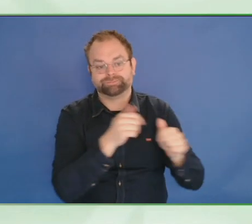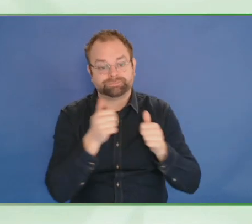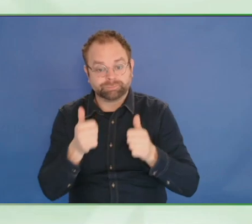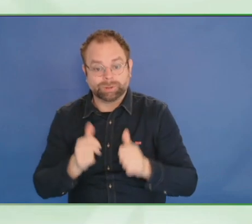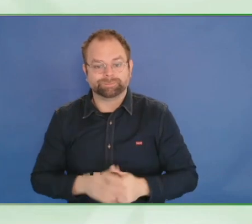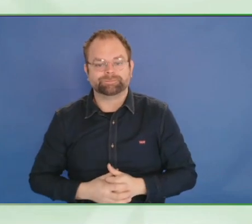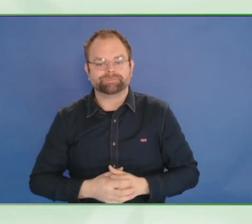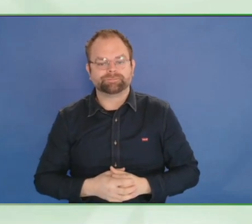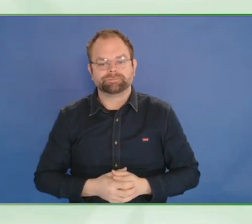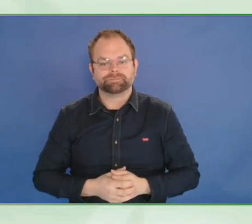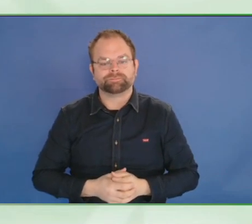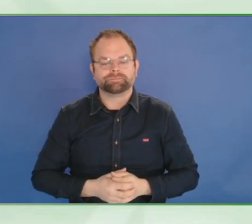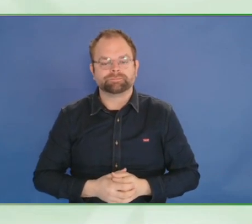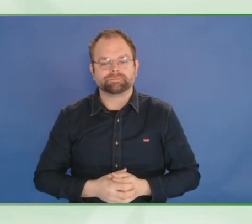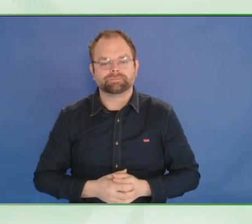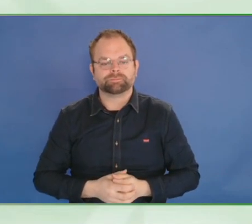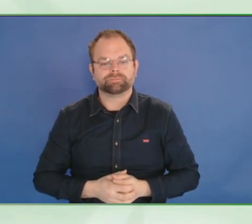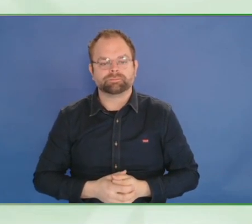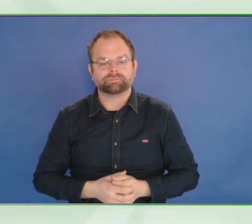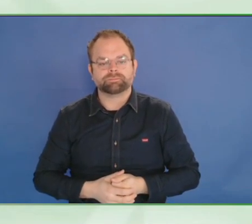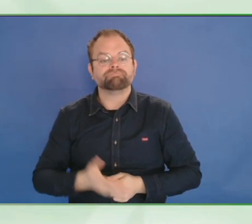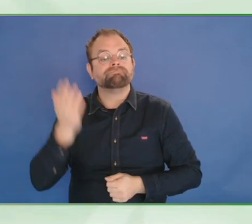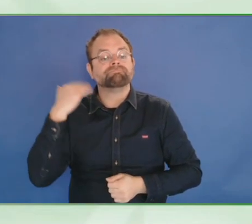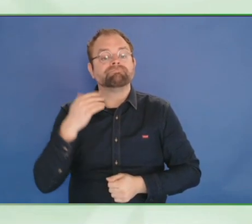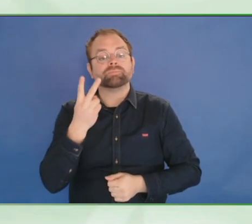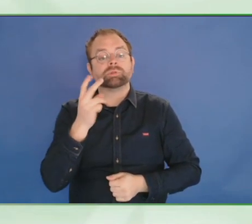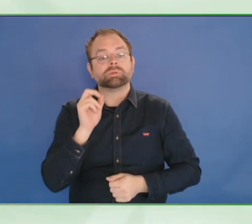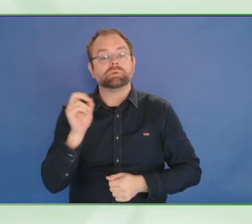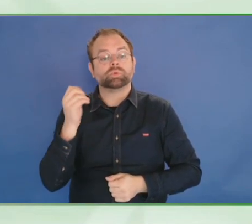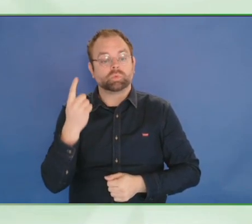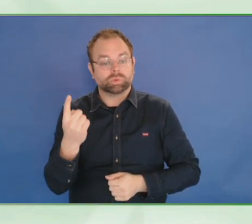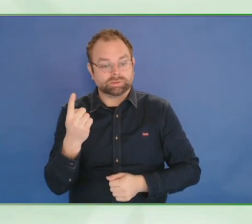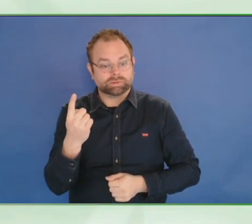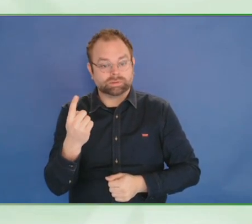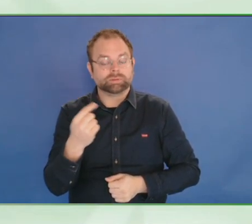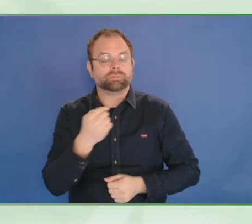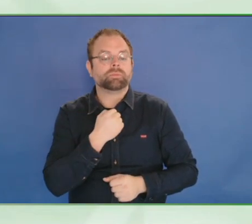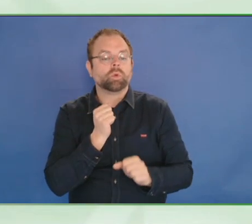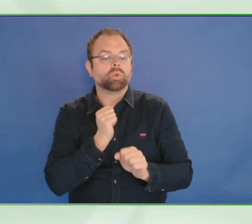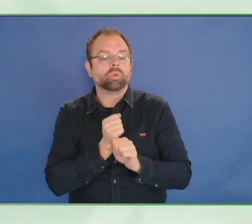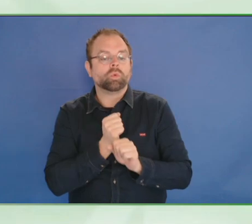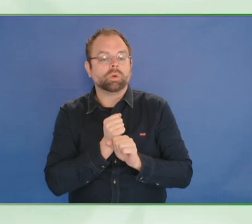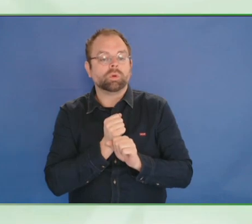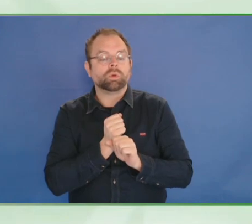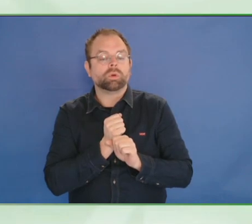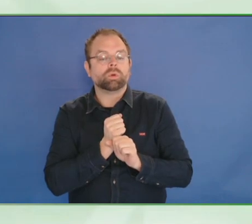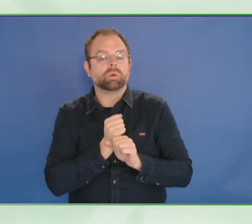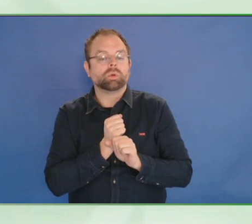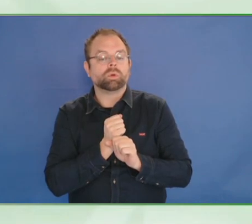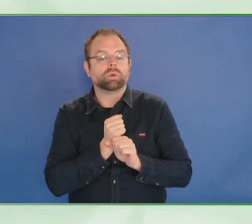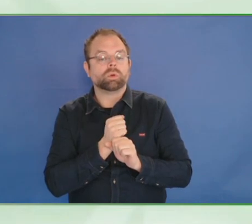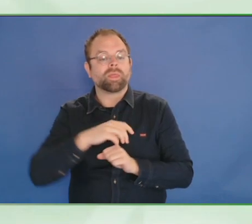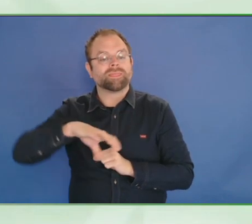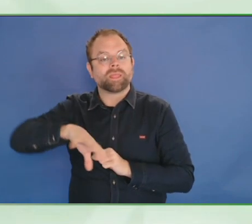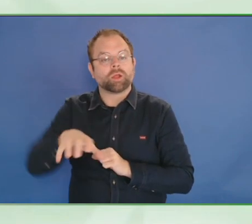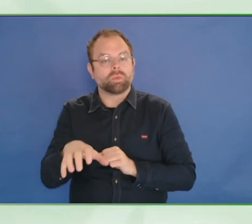2001, I was working for the National Council on Independent Living in the US,